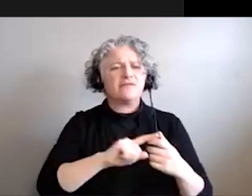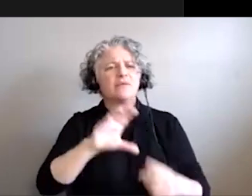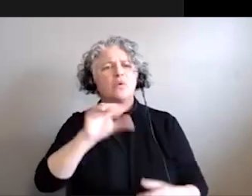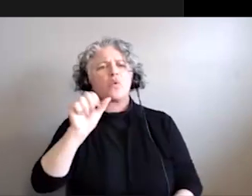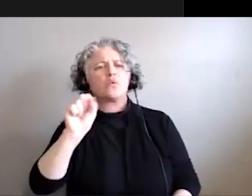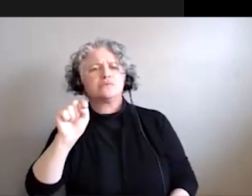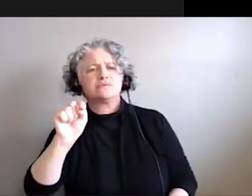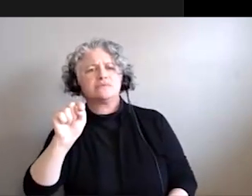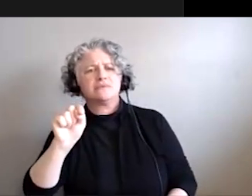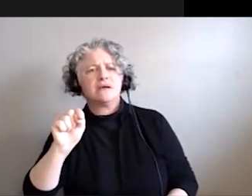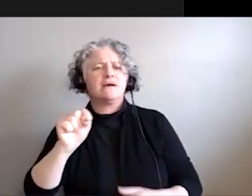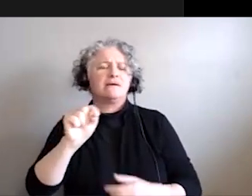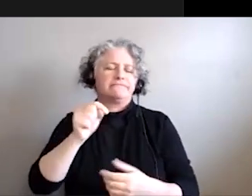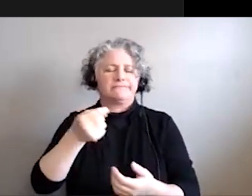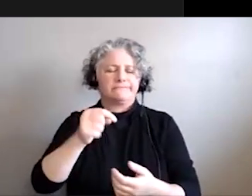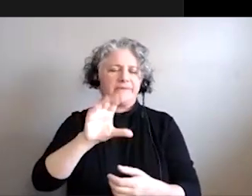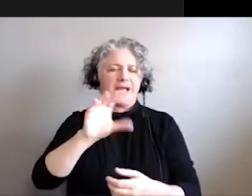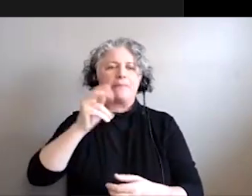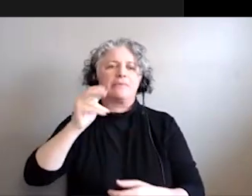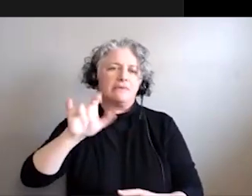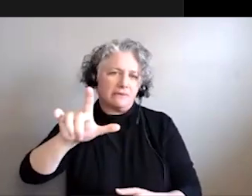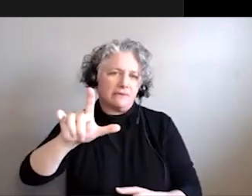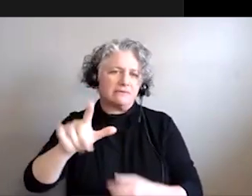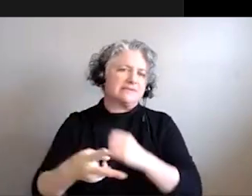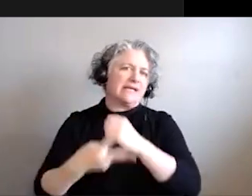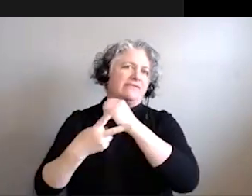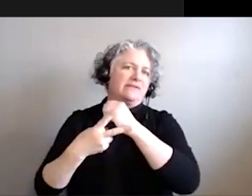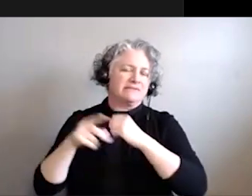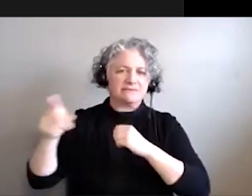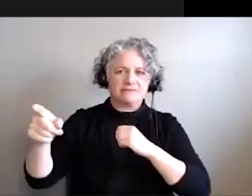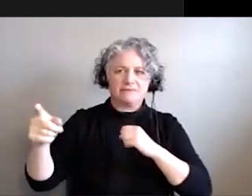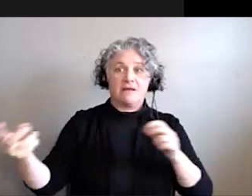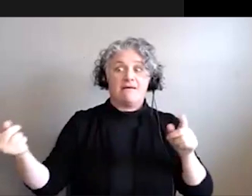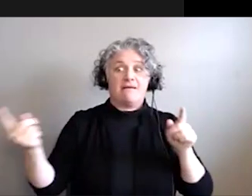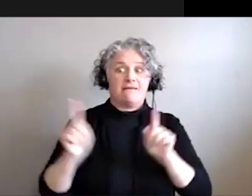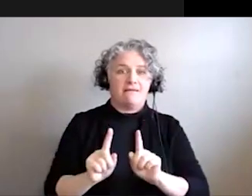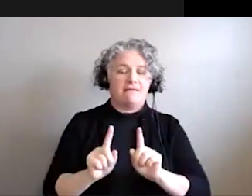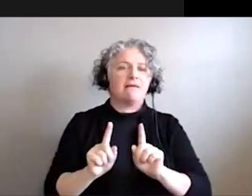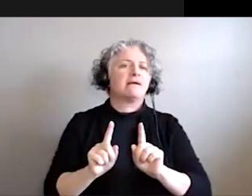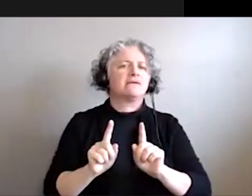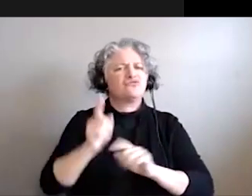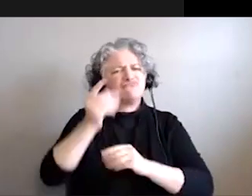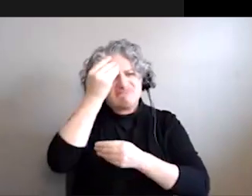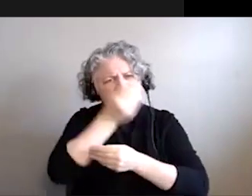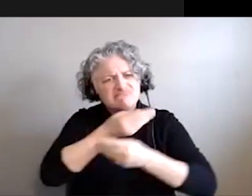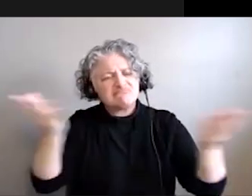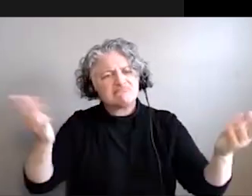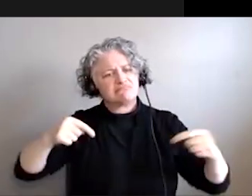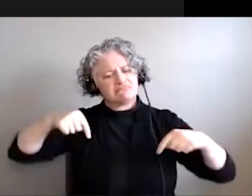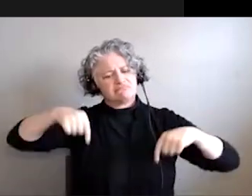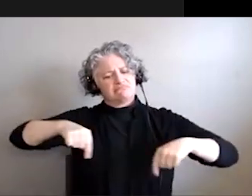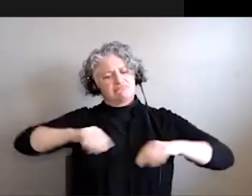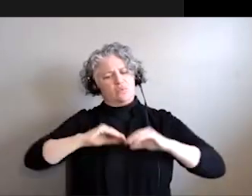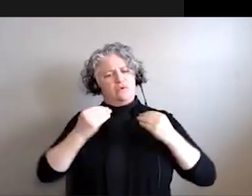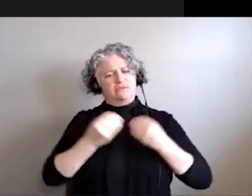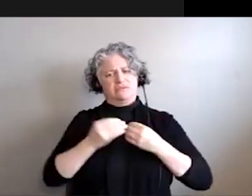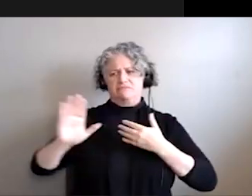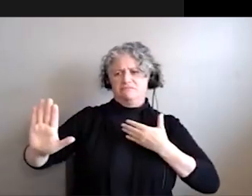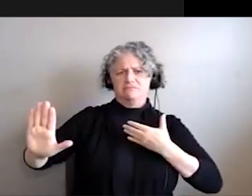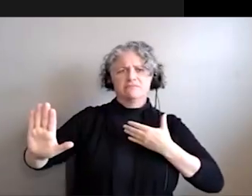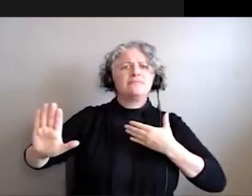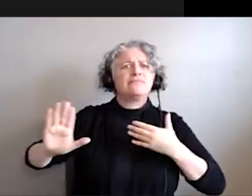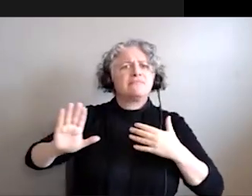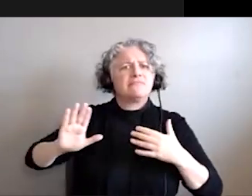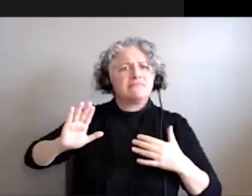and we wanted to share with you a little bit of the experience we've had in our own organizations in